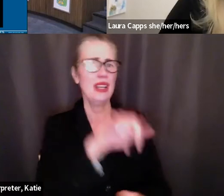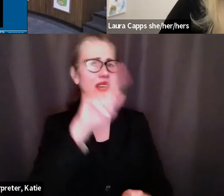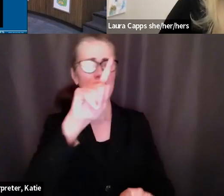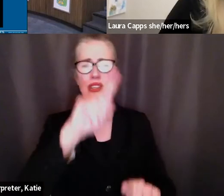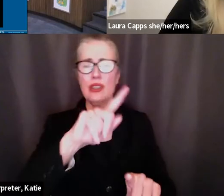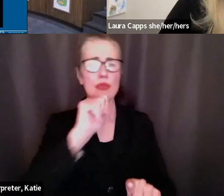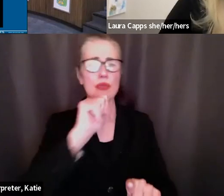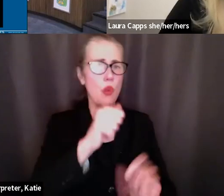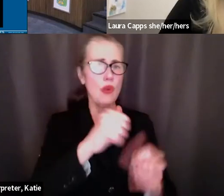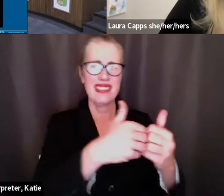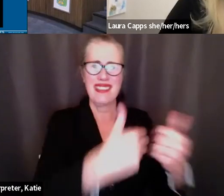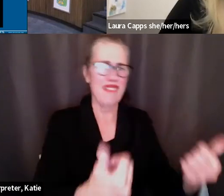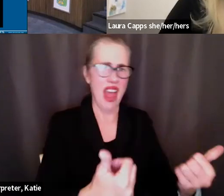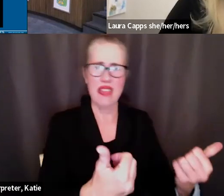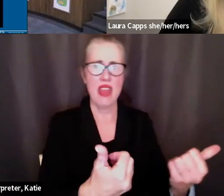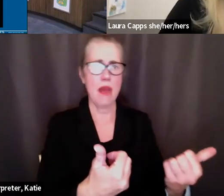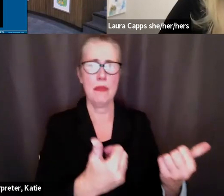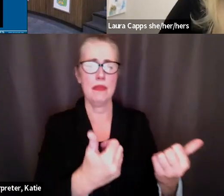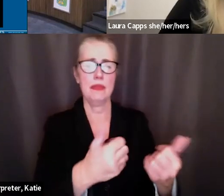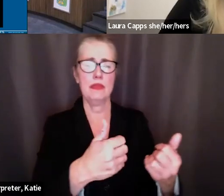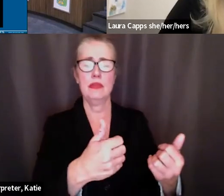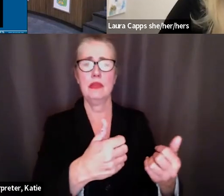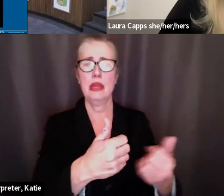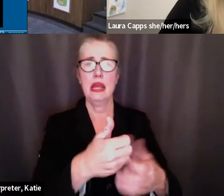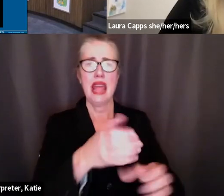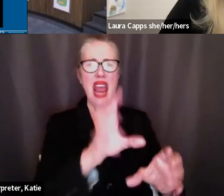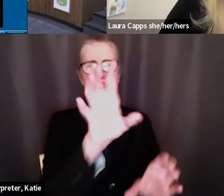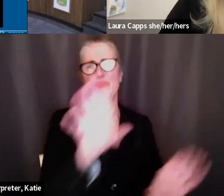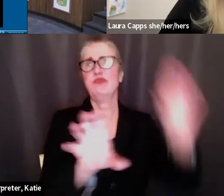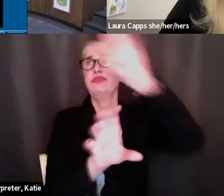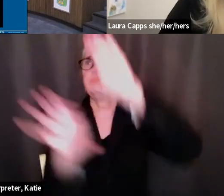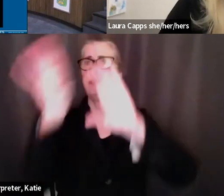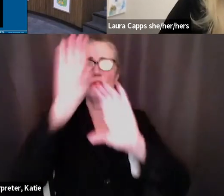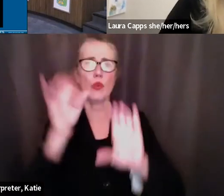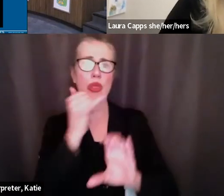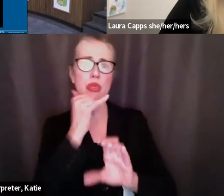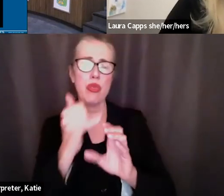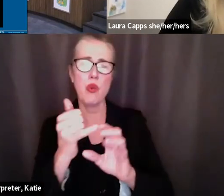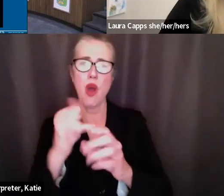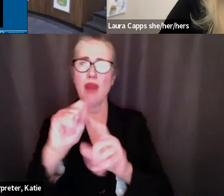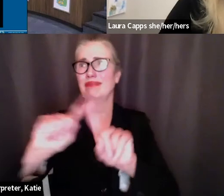affect what communities have um representation